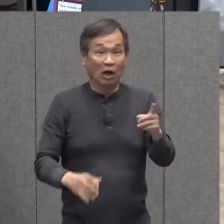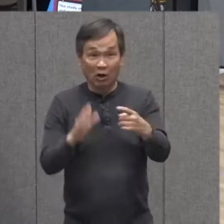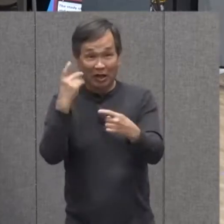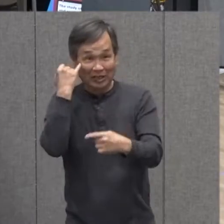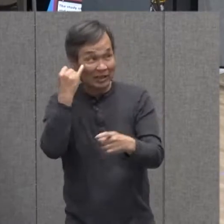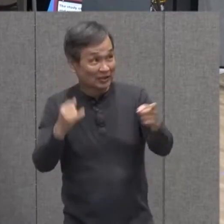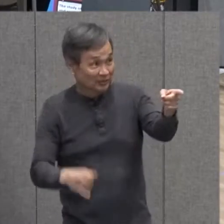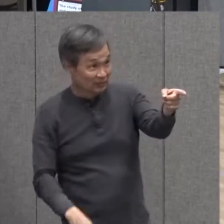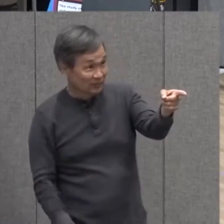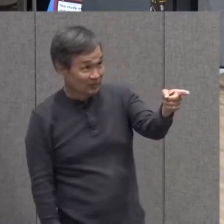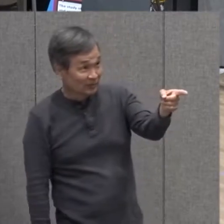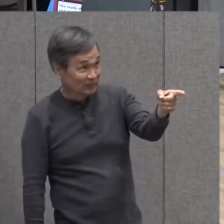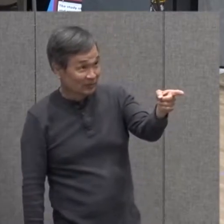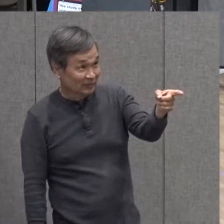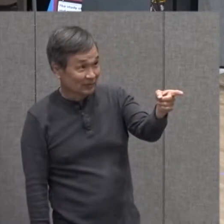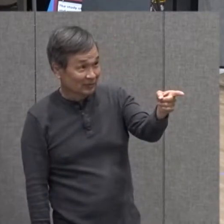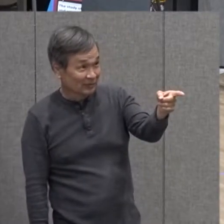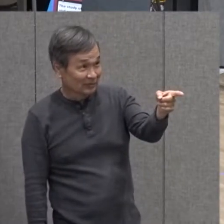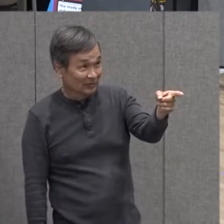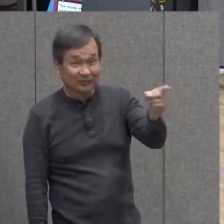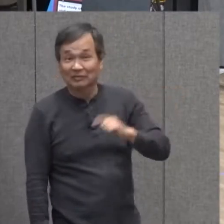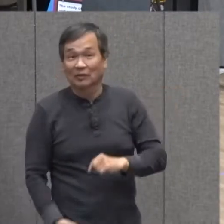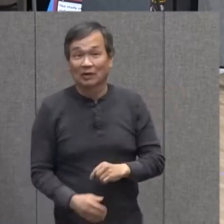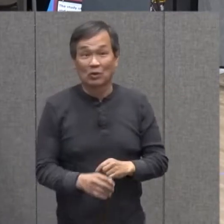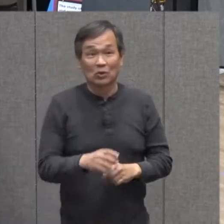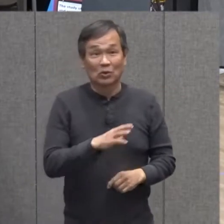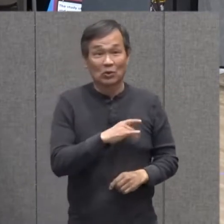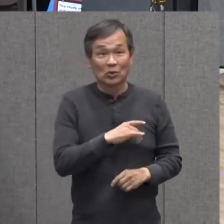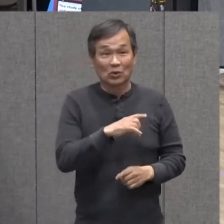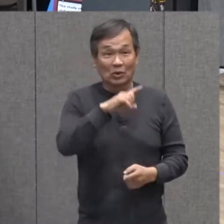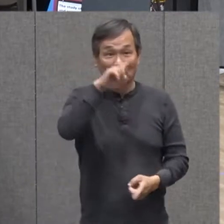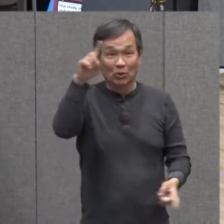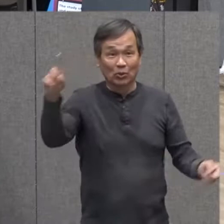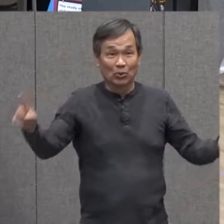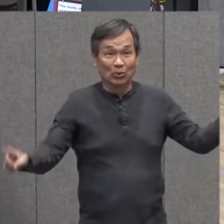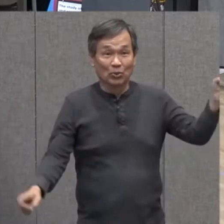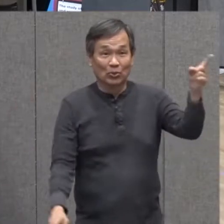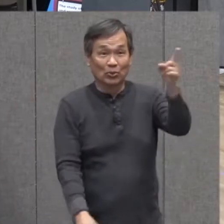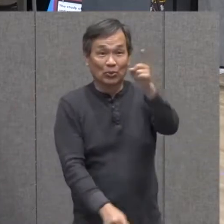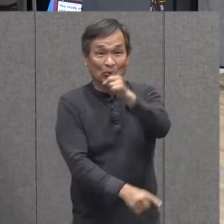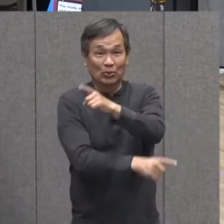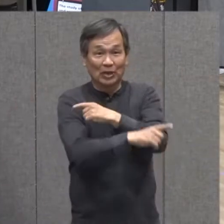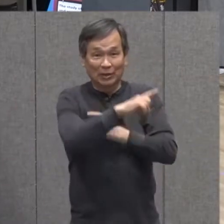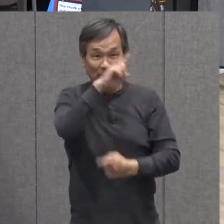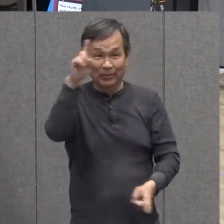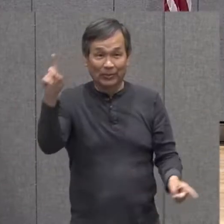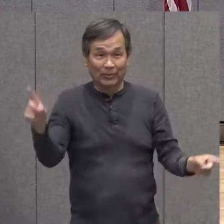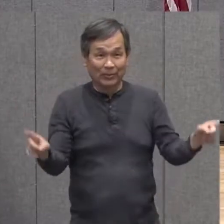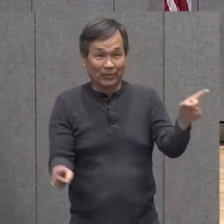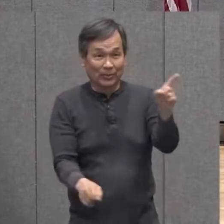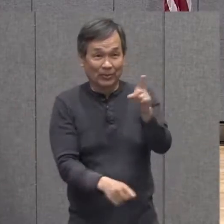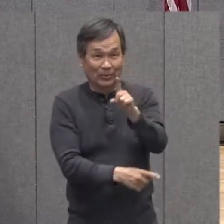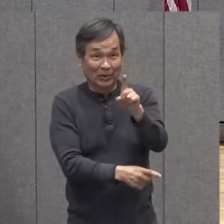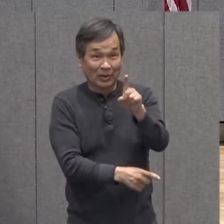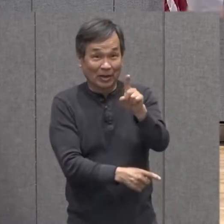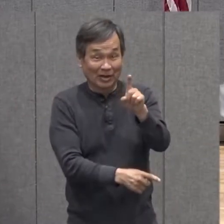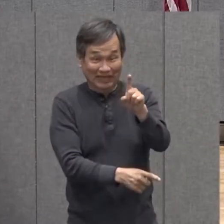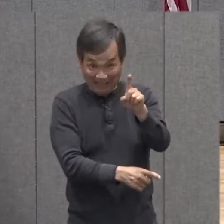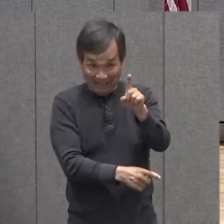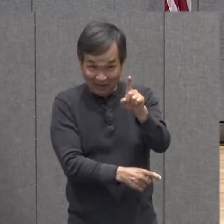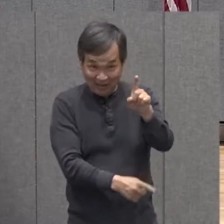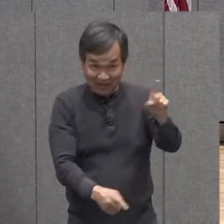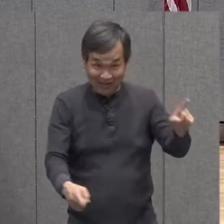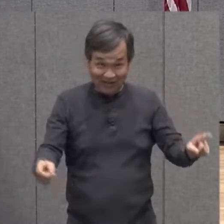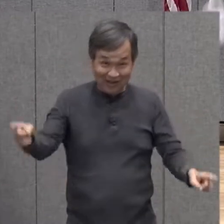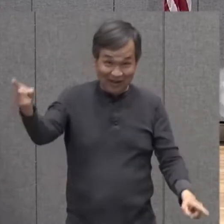this? Pass it in a circle, pass it in a circle, en un pass it in círculo. a circle. Pasa uno a la vez en un círculo. And then try to go the other way. Can you go